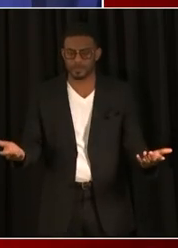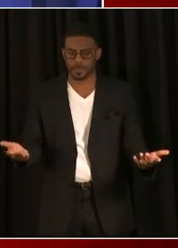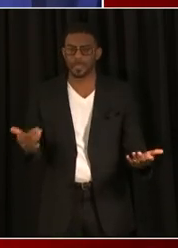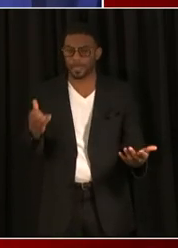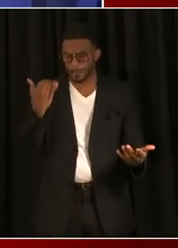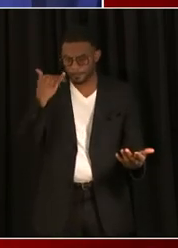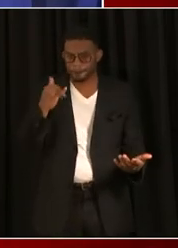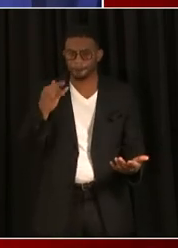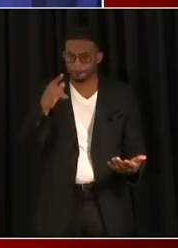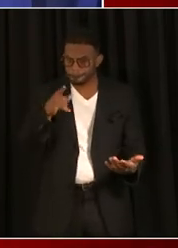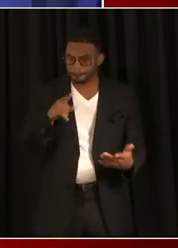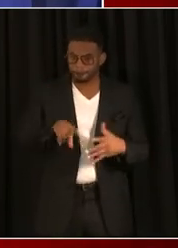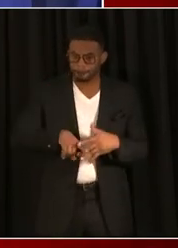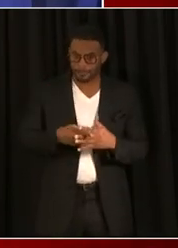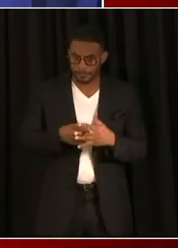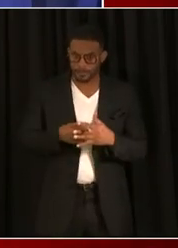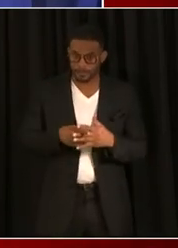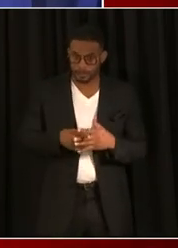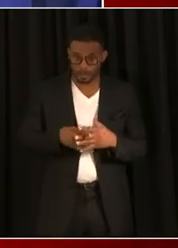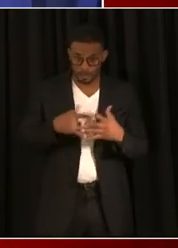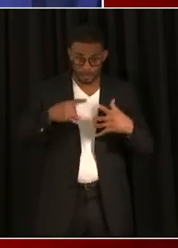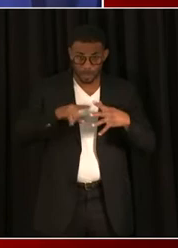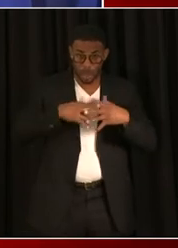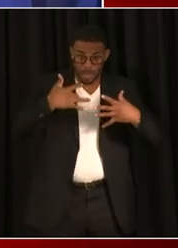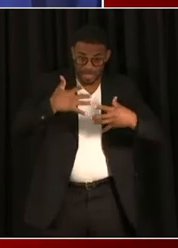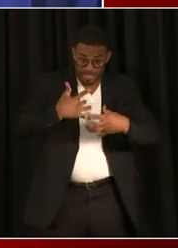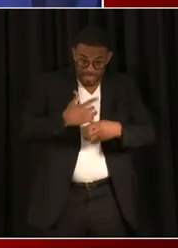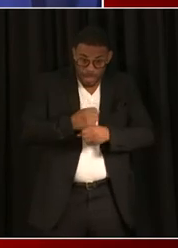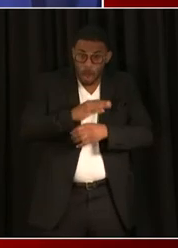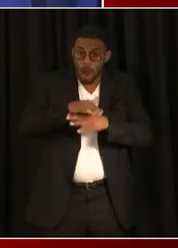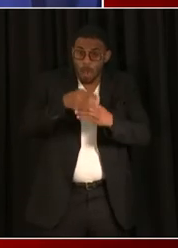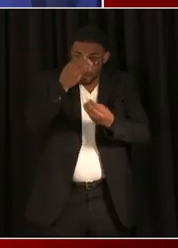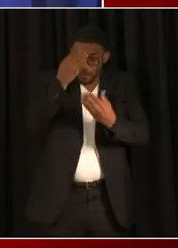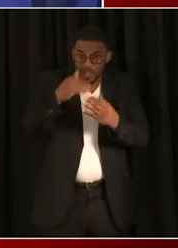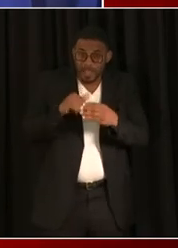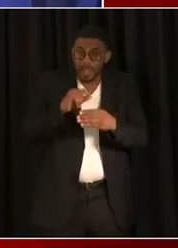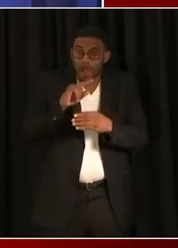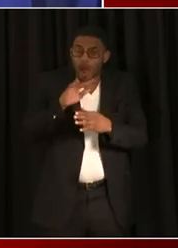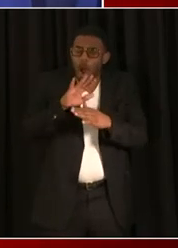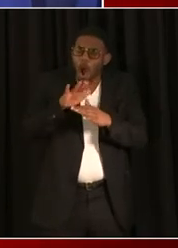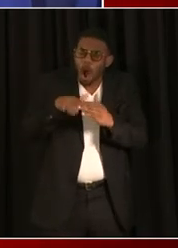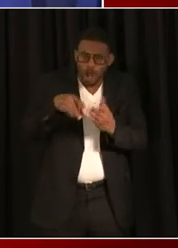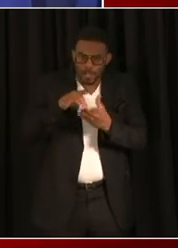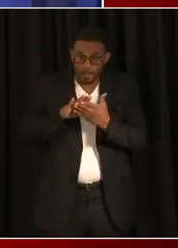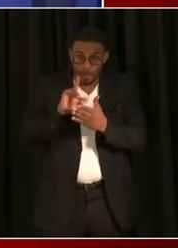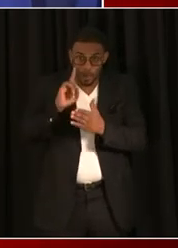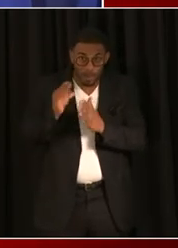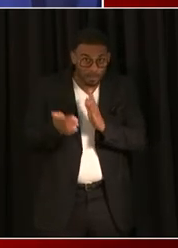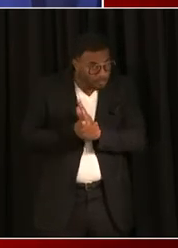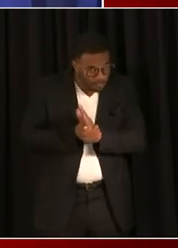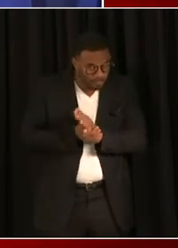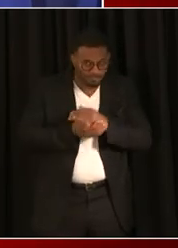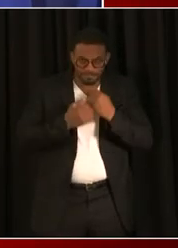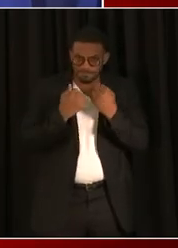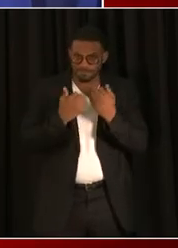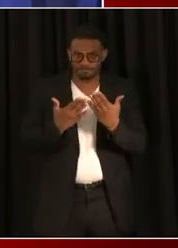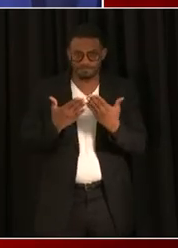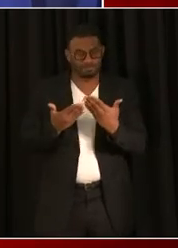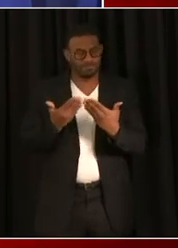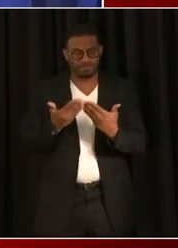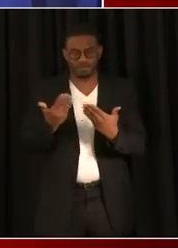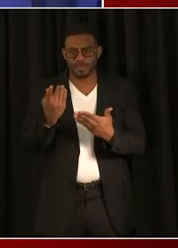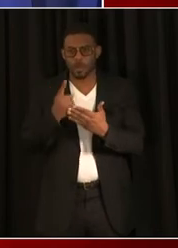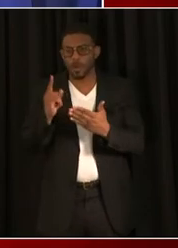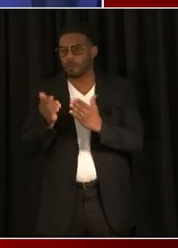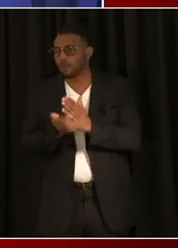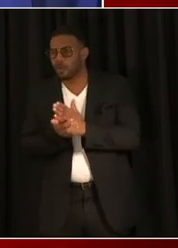so again, if you begin to start consolidating this information, all of your documents, as you're running your